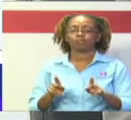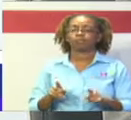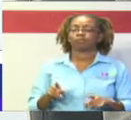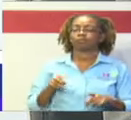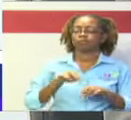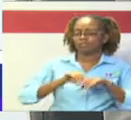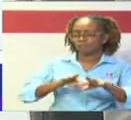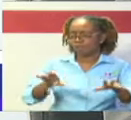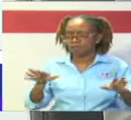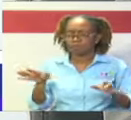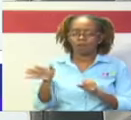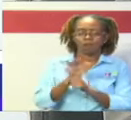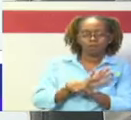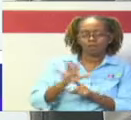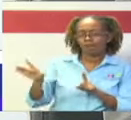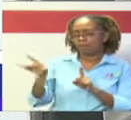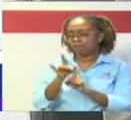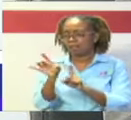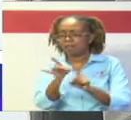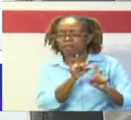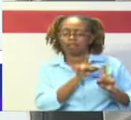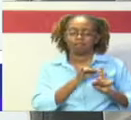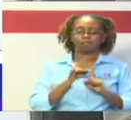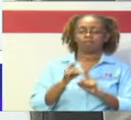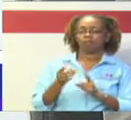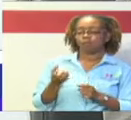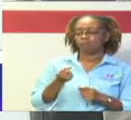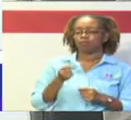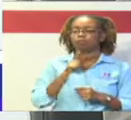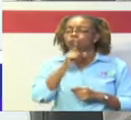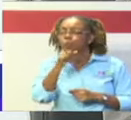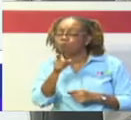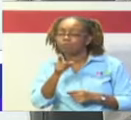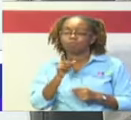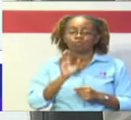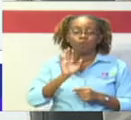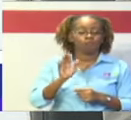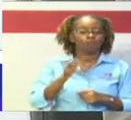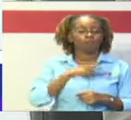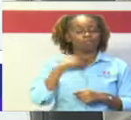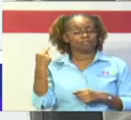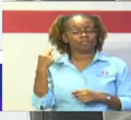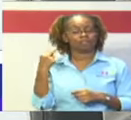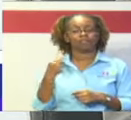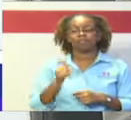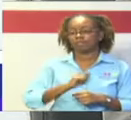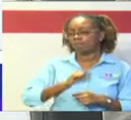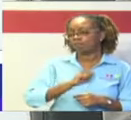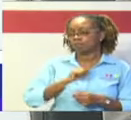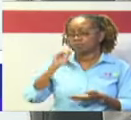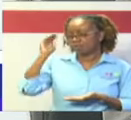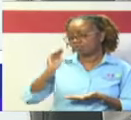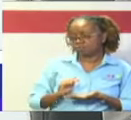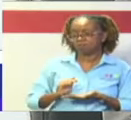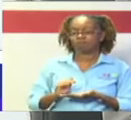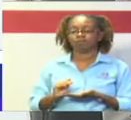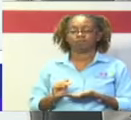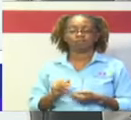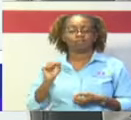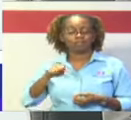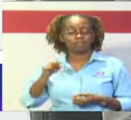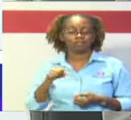one, you want to ensure that your own risk of severe illness and death is reduced to the greatest extent possible. And we have seen, we have shown,